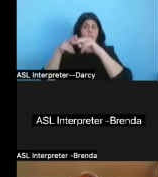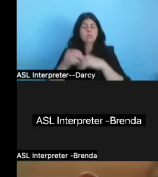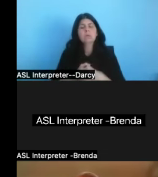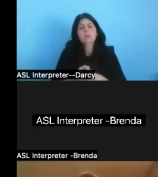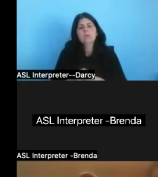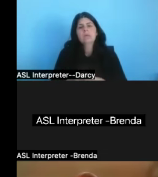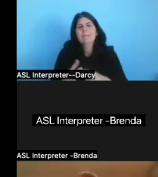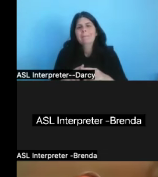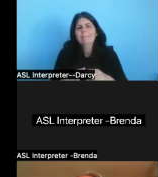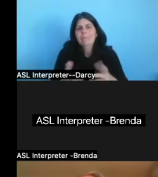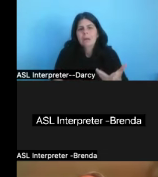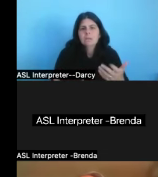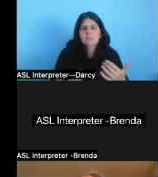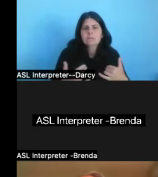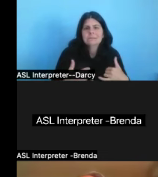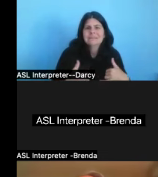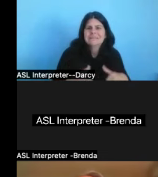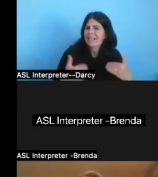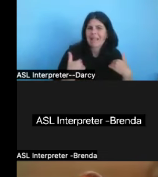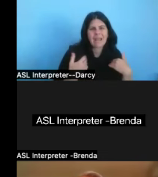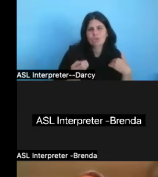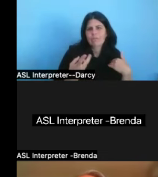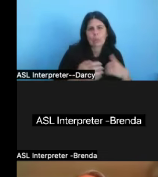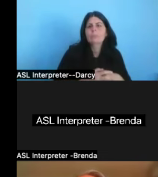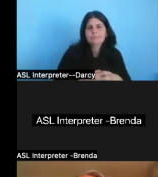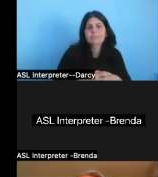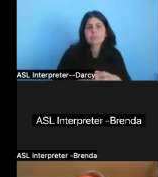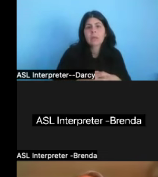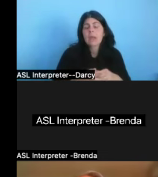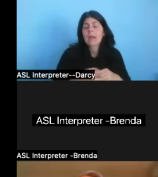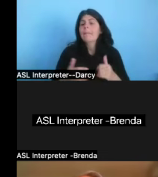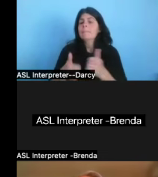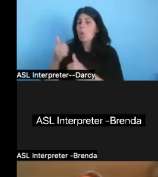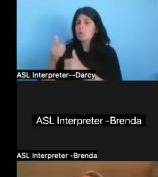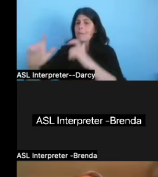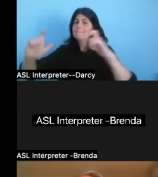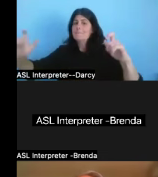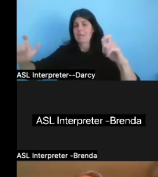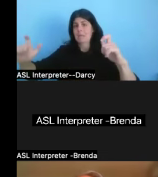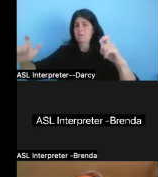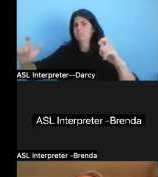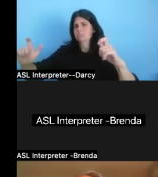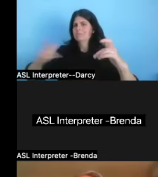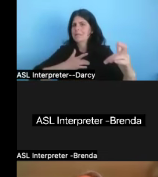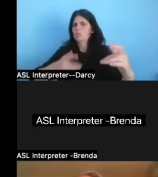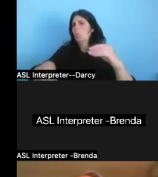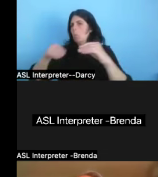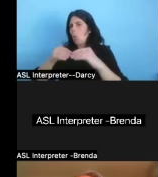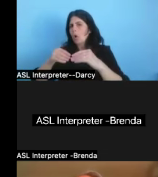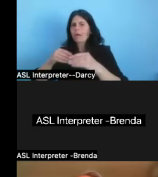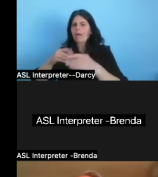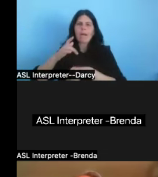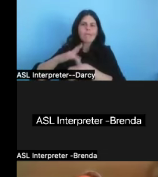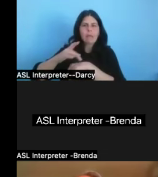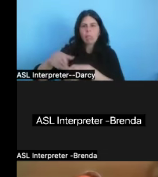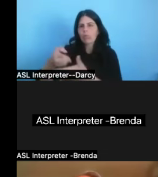and mostly the bigger ones that have more resources. The big question is, how do we get this